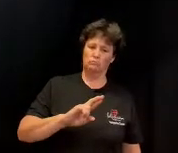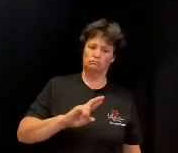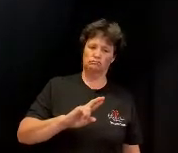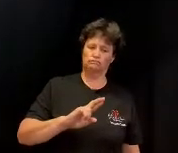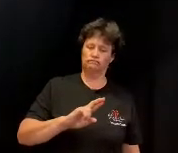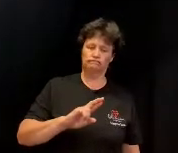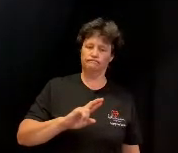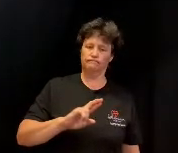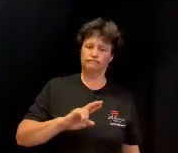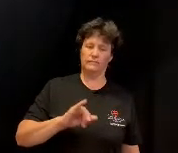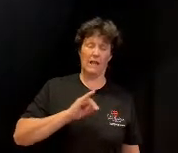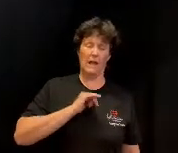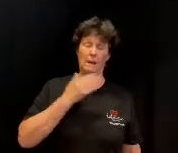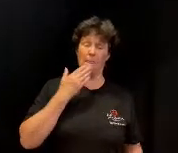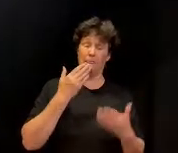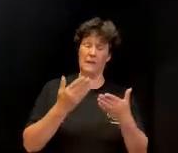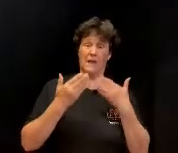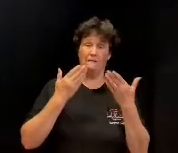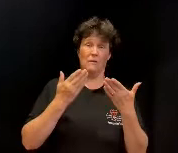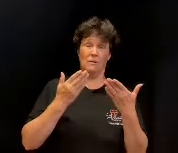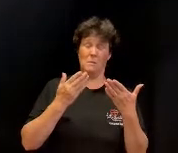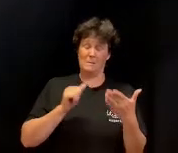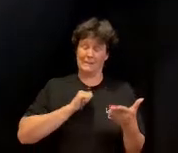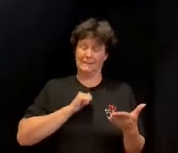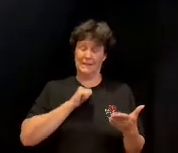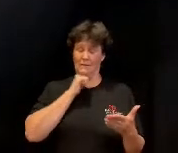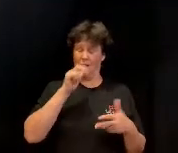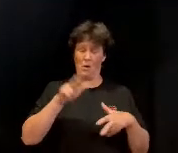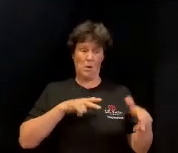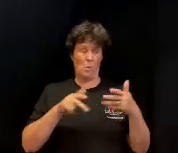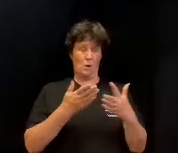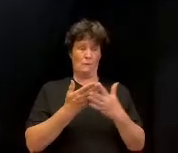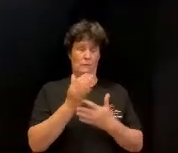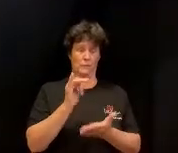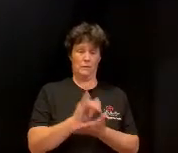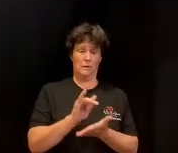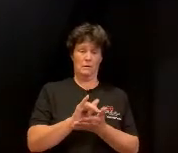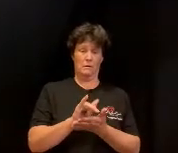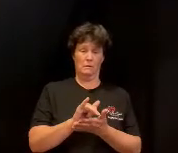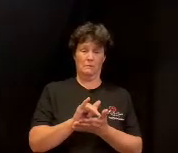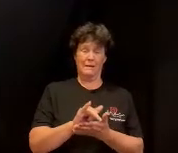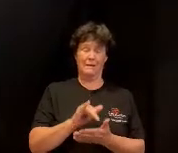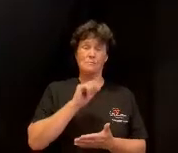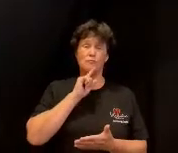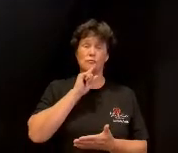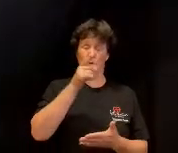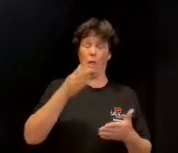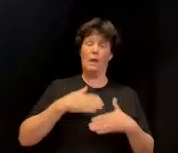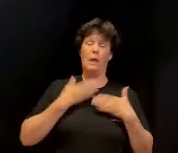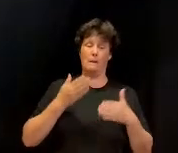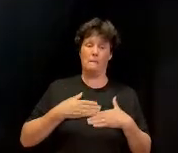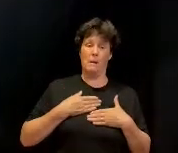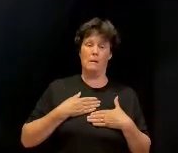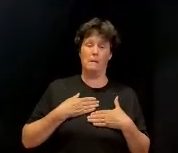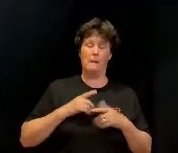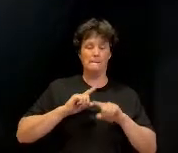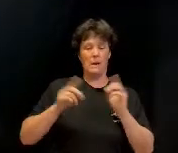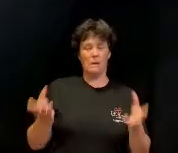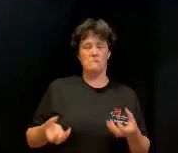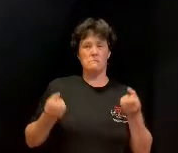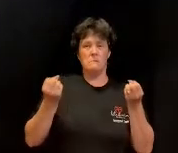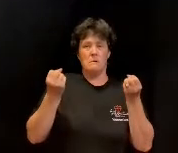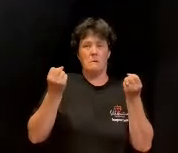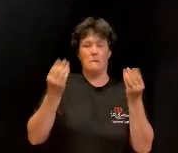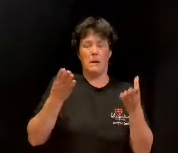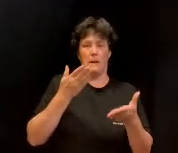I'm thankful I didn't have to walk through all that stuff. I don't know about you, but I'm certainly glad about that. But there's a lot of people that's had been burnt